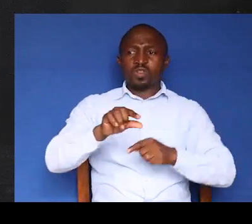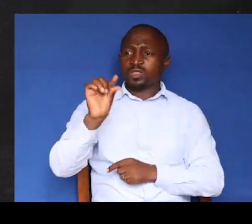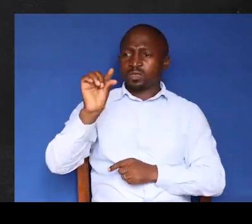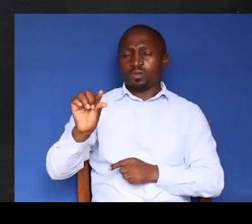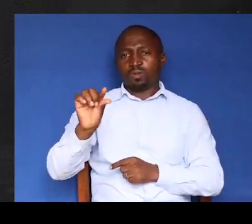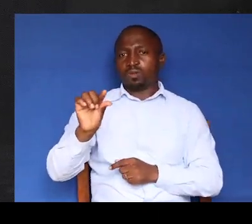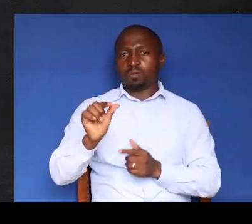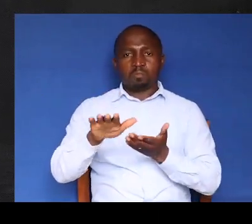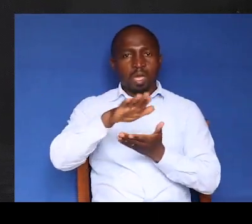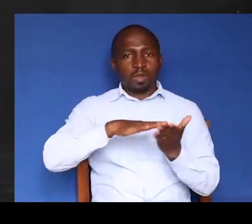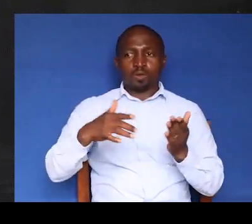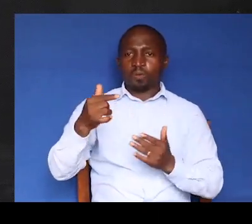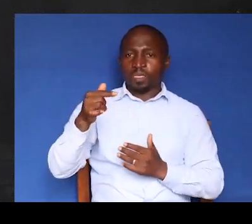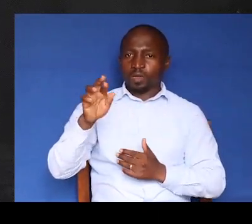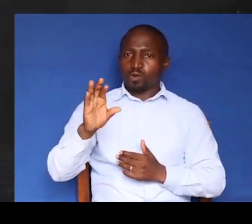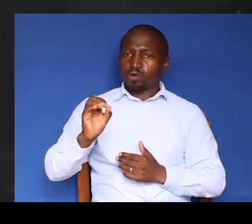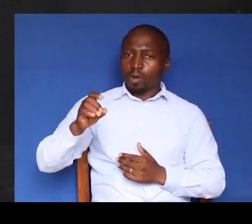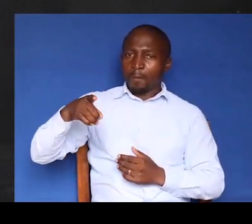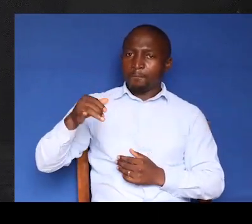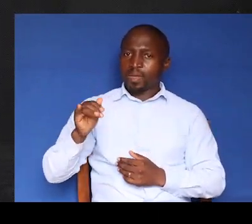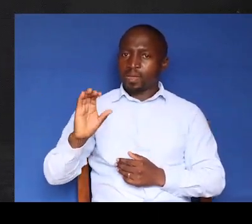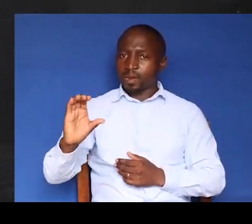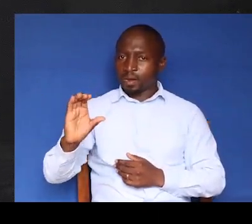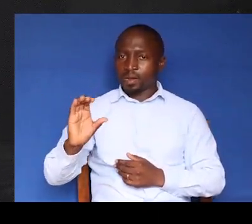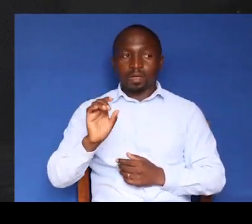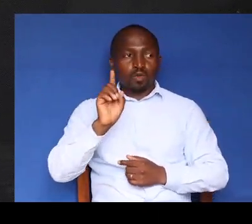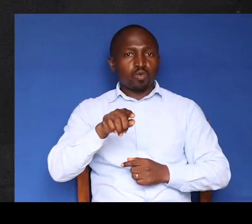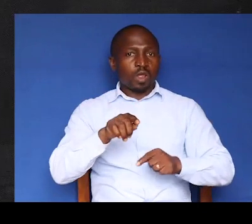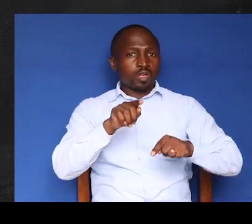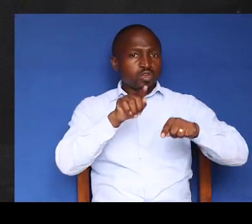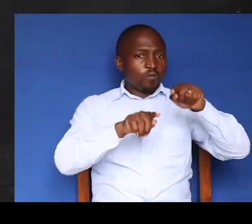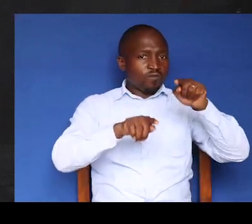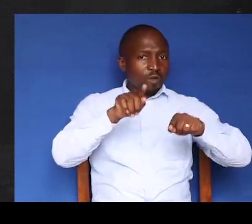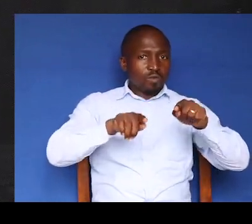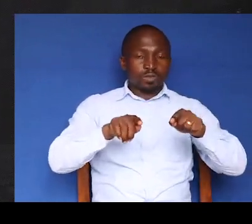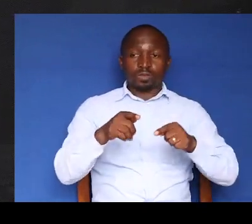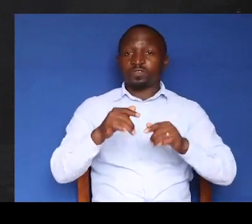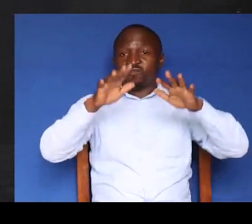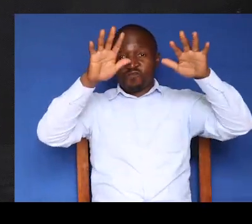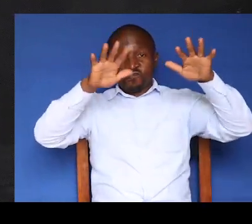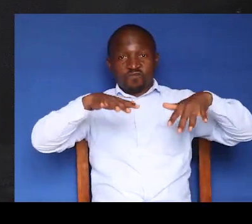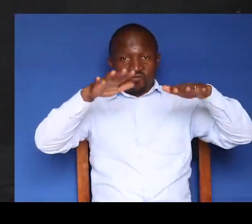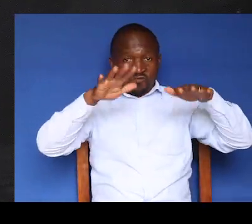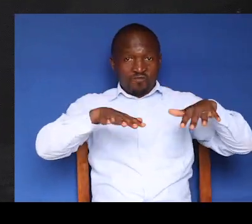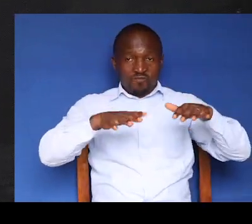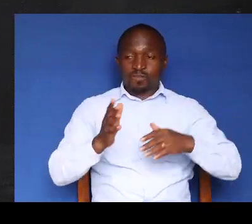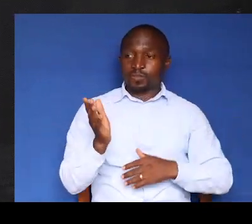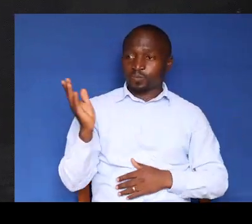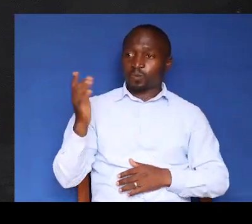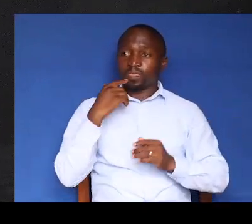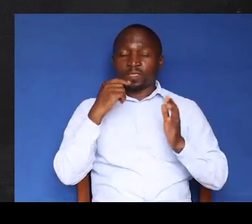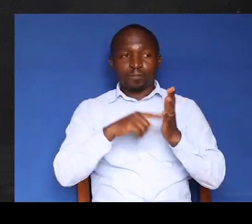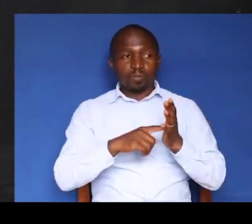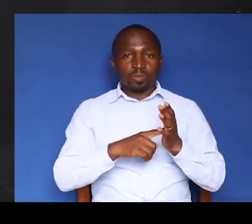tropical. In areas of tropical, there is a remarkable variation of rainfall. Thus,